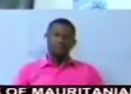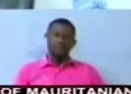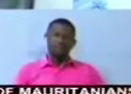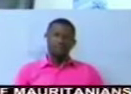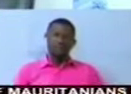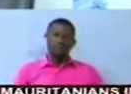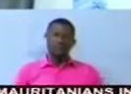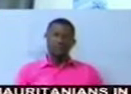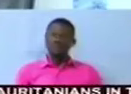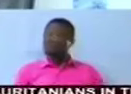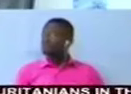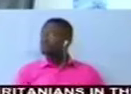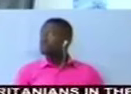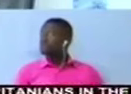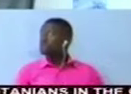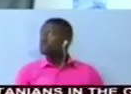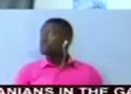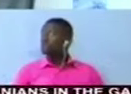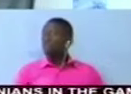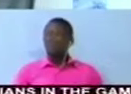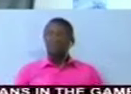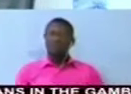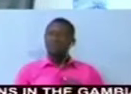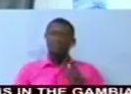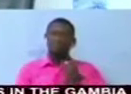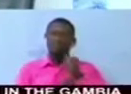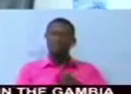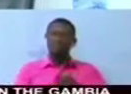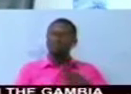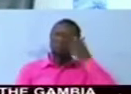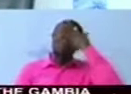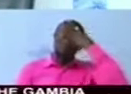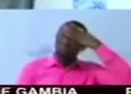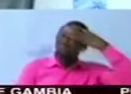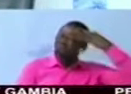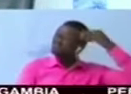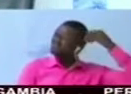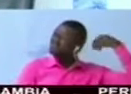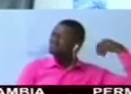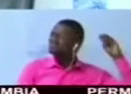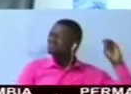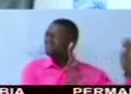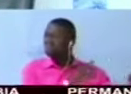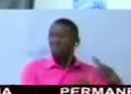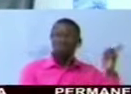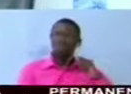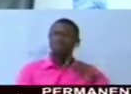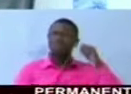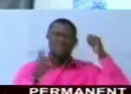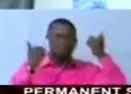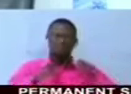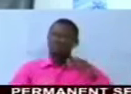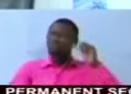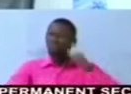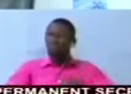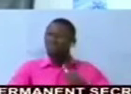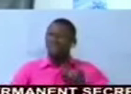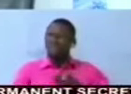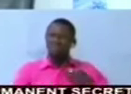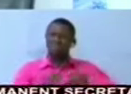Tahona mafate man lin ma defole sa. That I even forgot what I was did at the NIA.